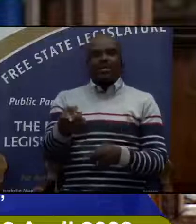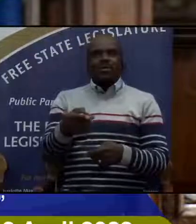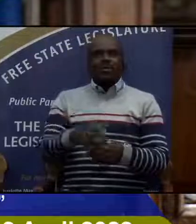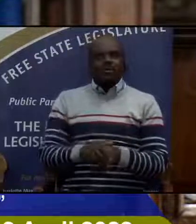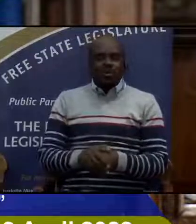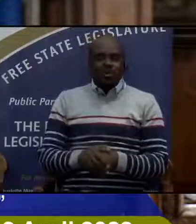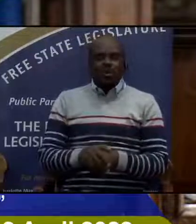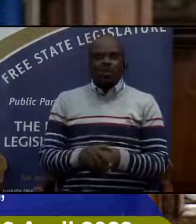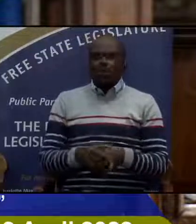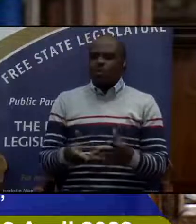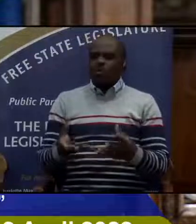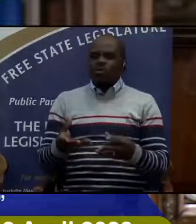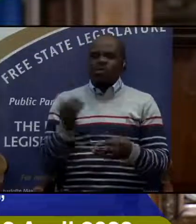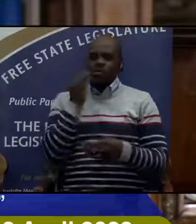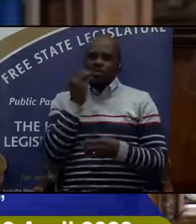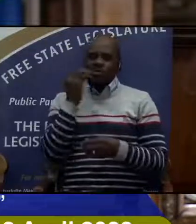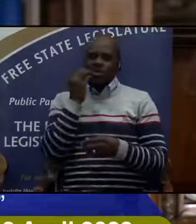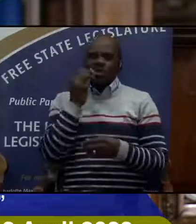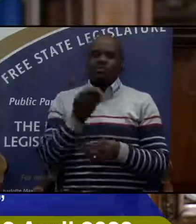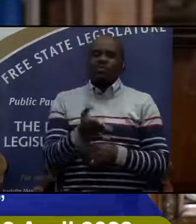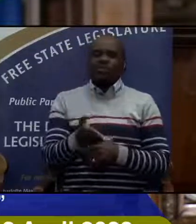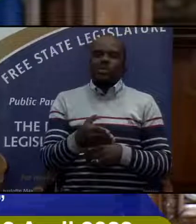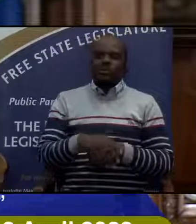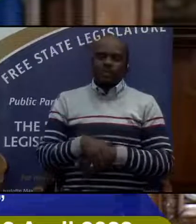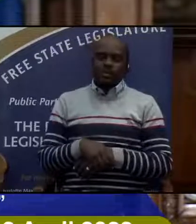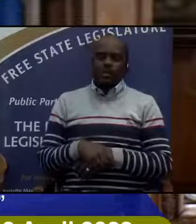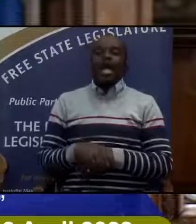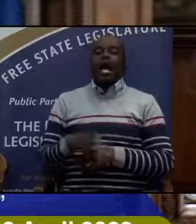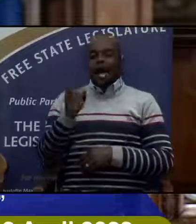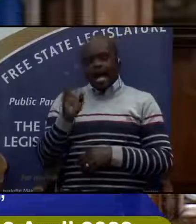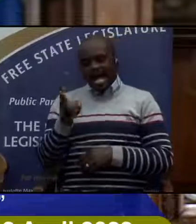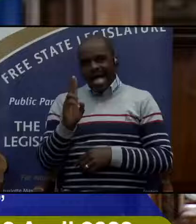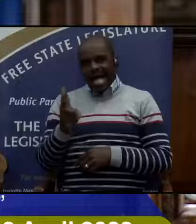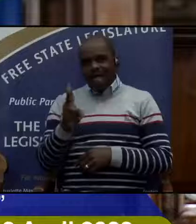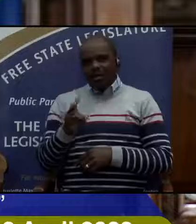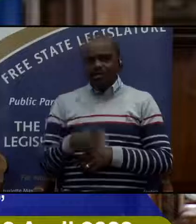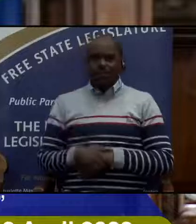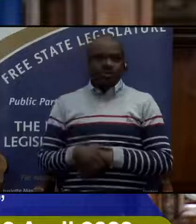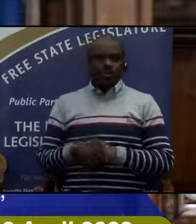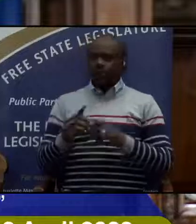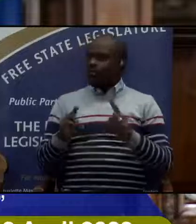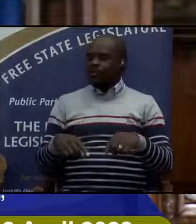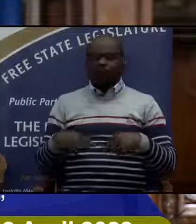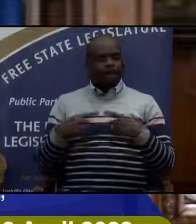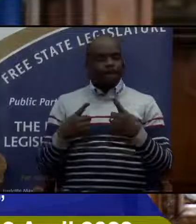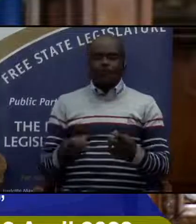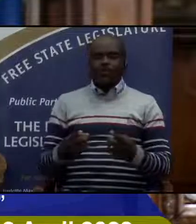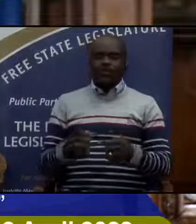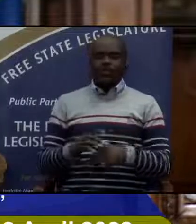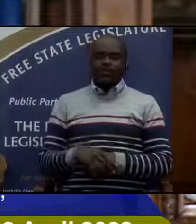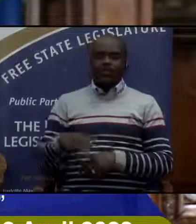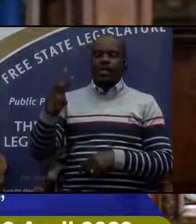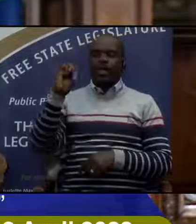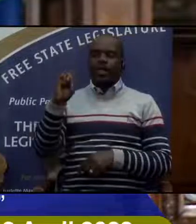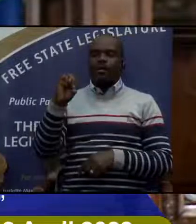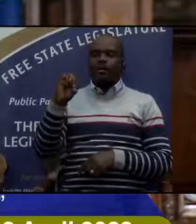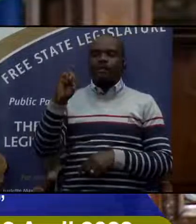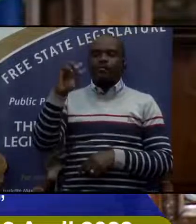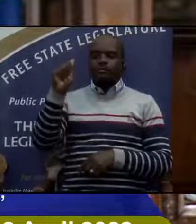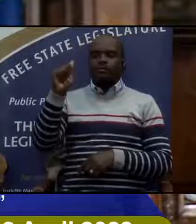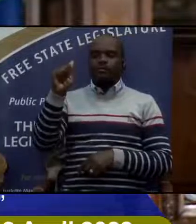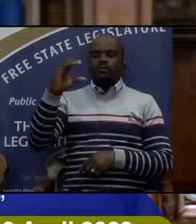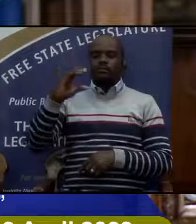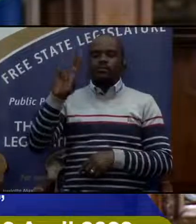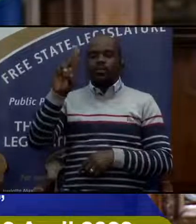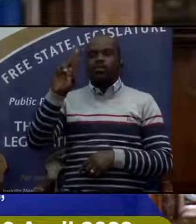to buy it and the Kloko di Saluni. I repeat, there will never be a proper Makufe without Bloemfontein